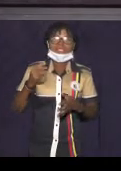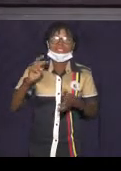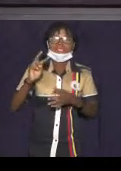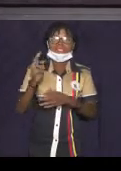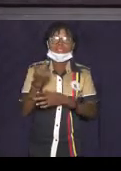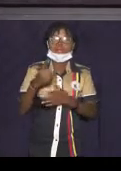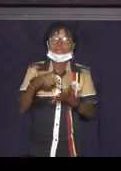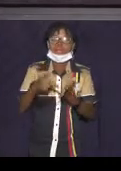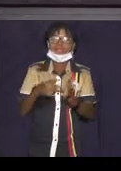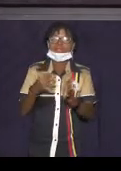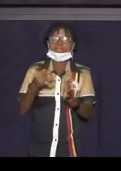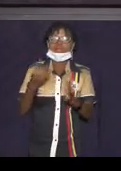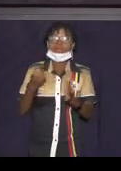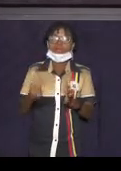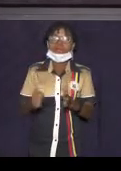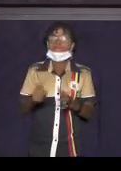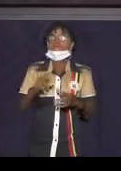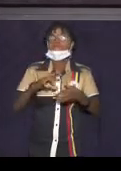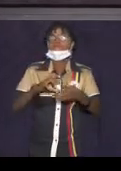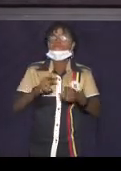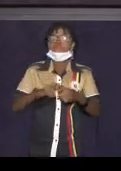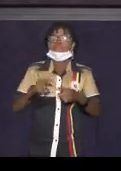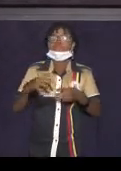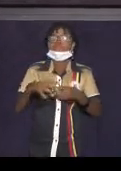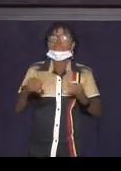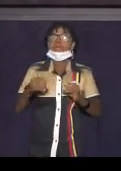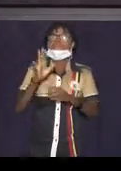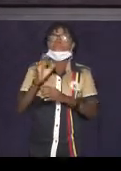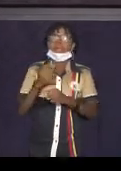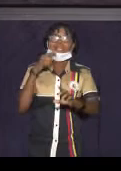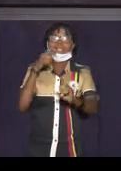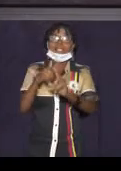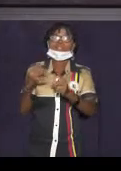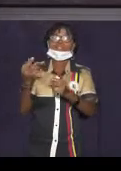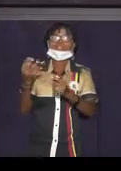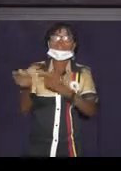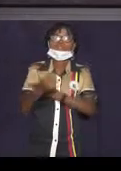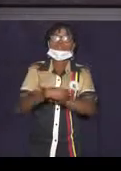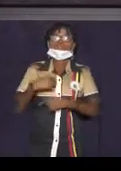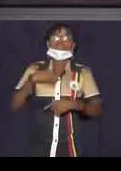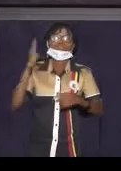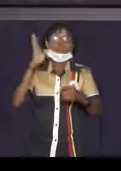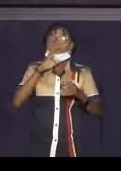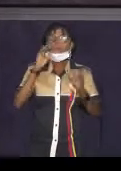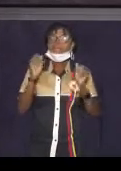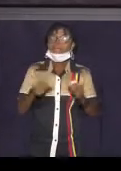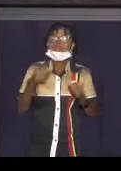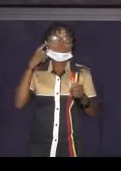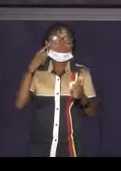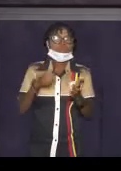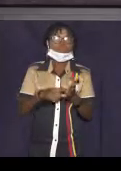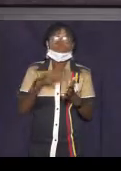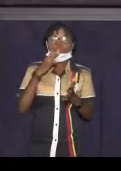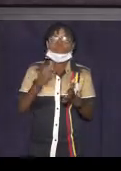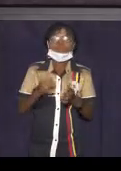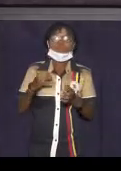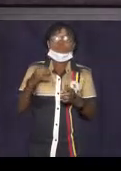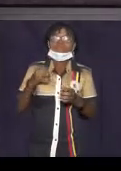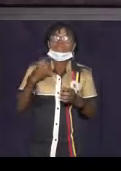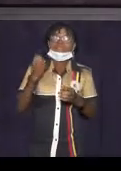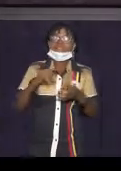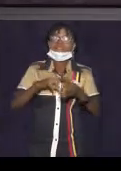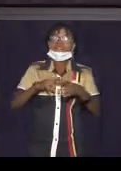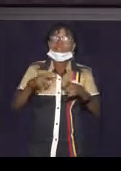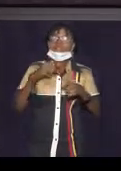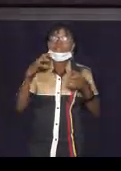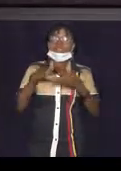tenses. And by the end of today's lesson, we should be able to identify verb tenses,